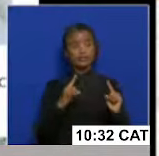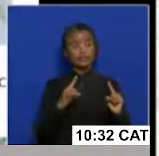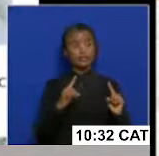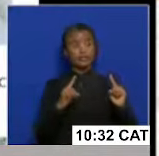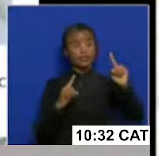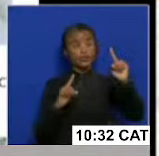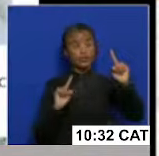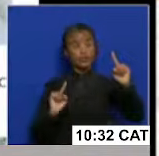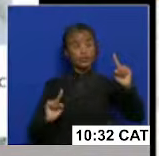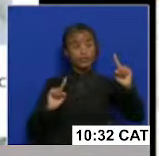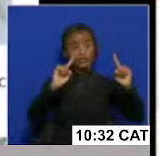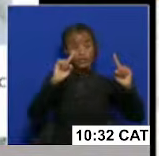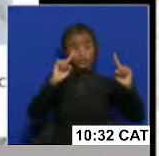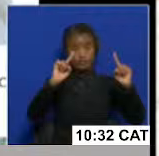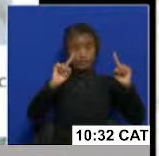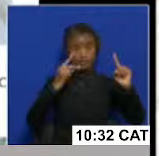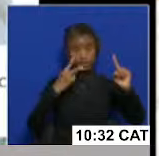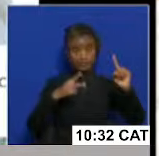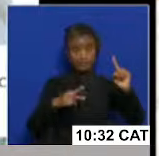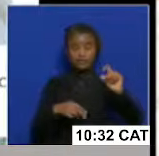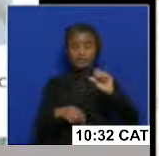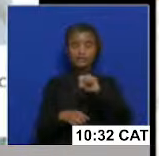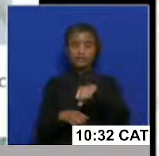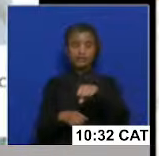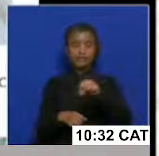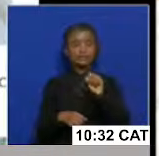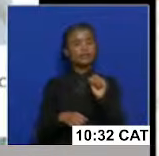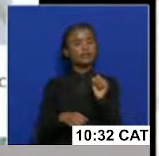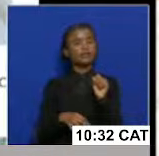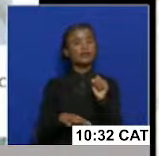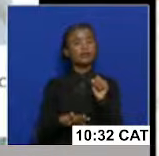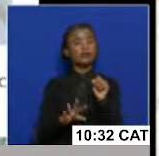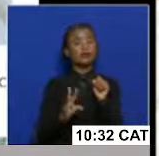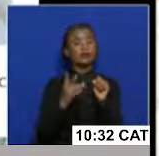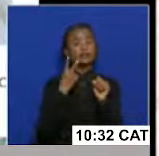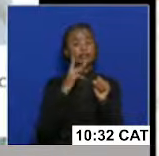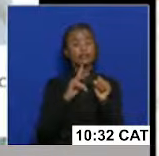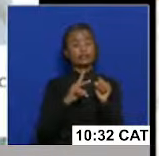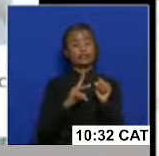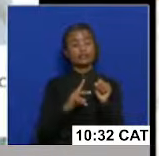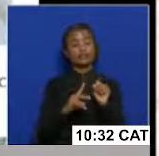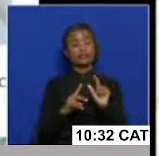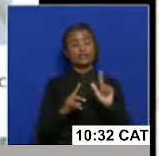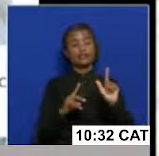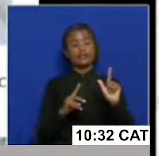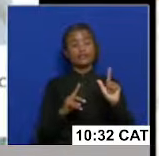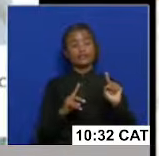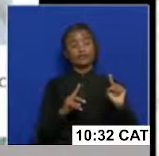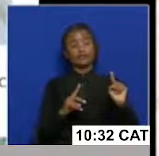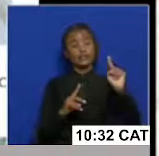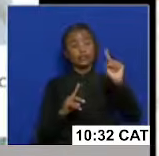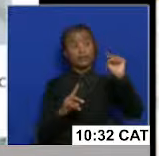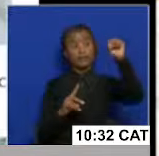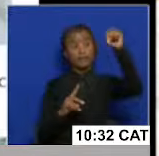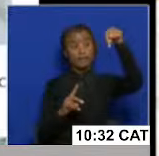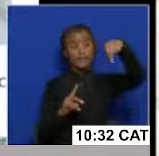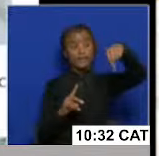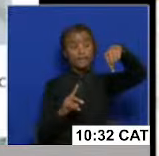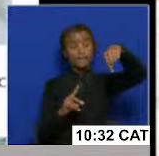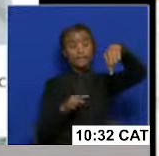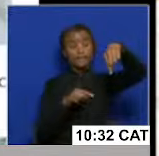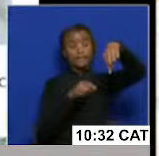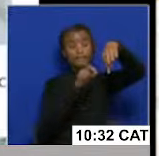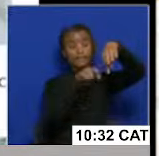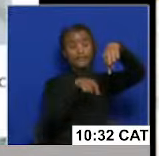Yes. Yes, and you've indicated that the arrow on the left points to a person or some persons, and the arrow on the right is